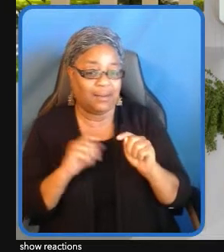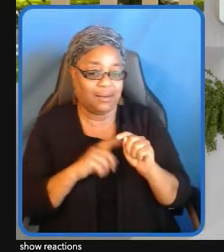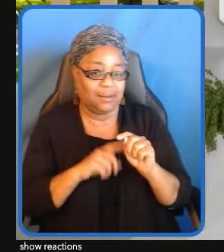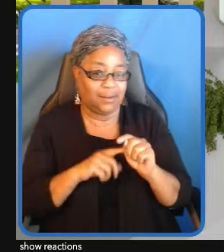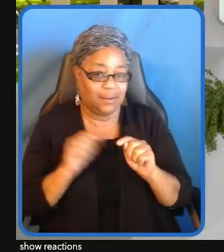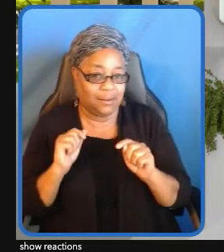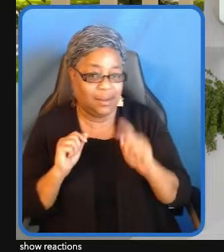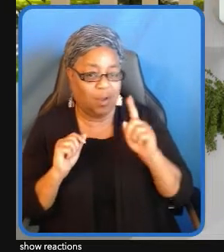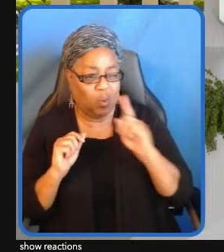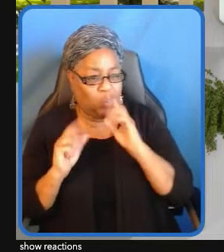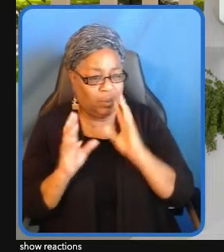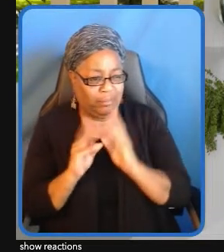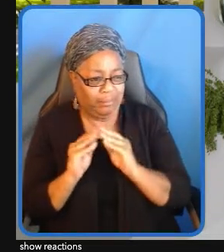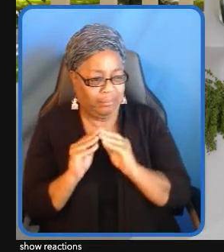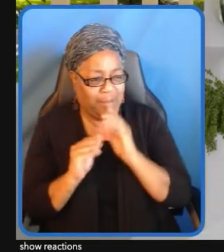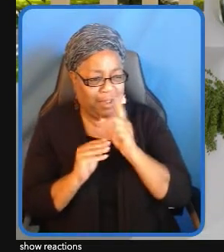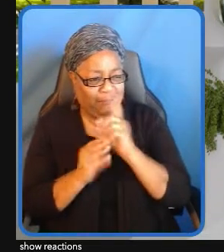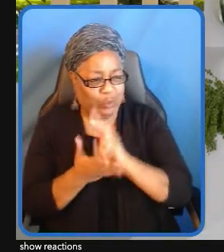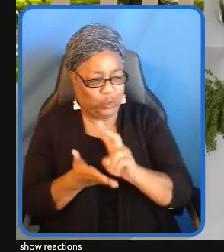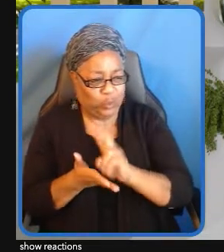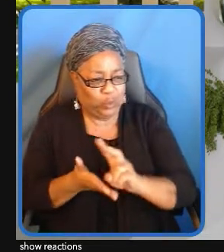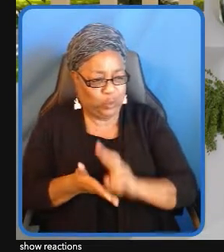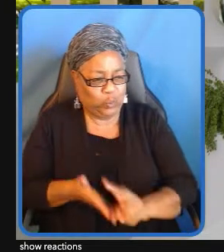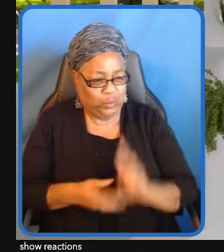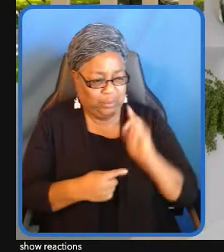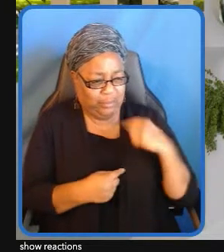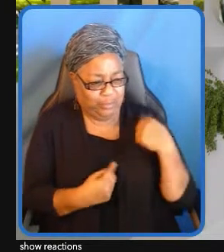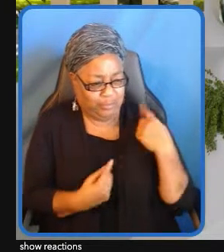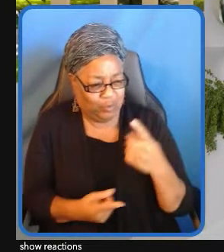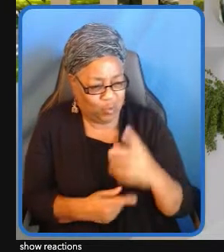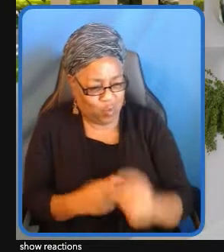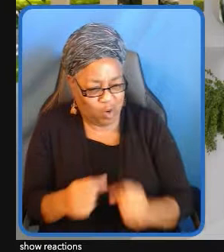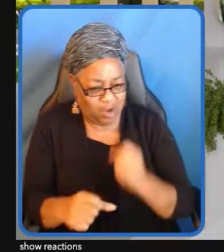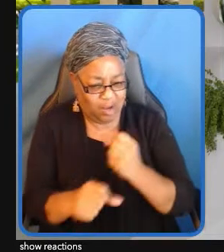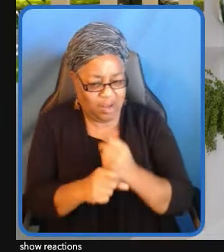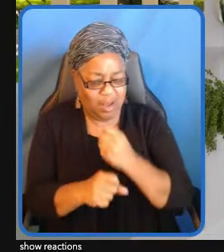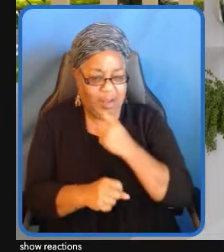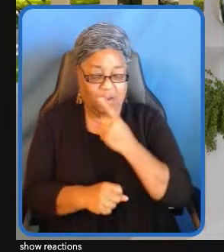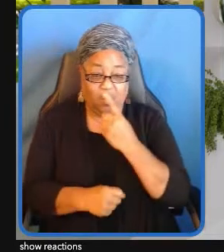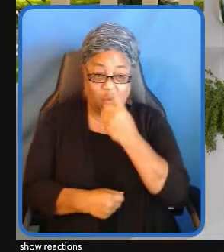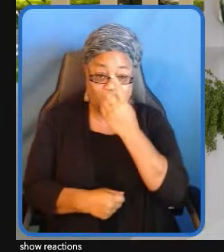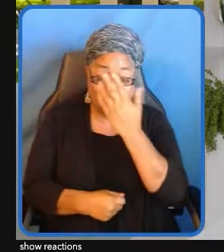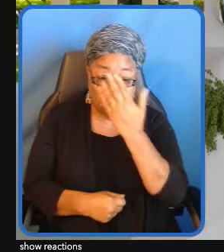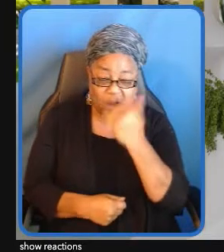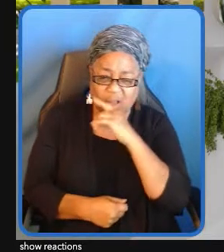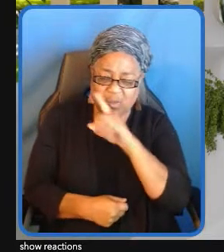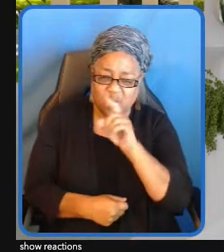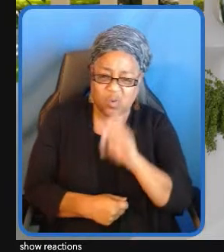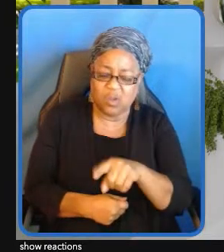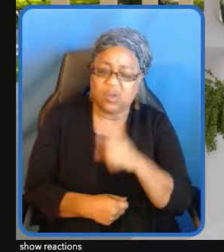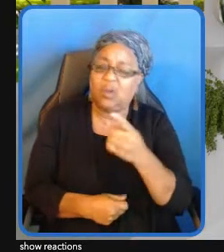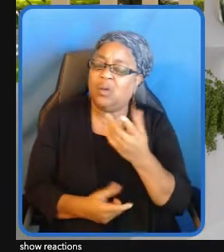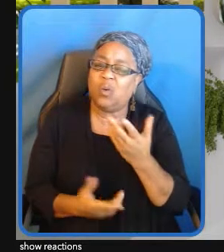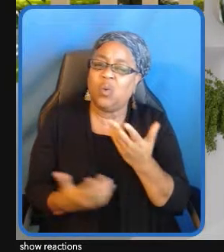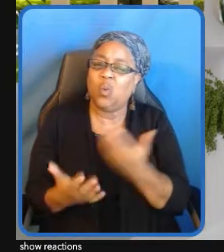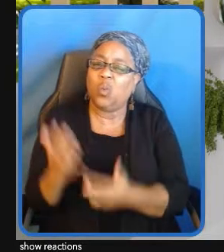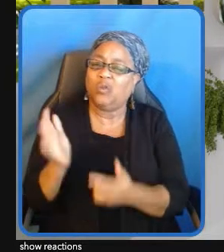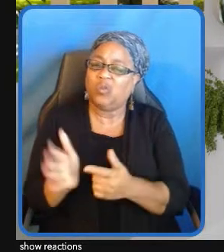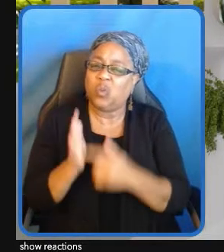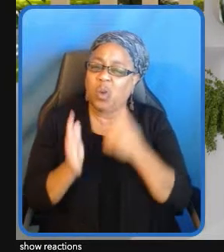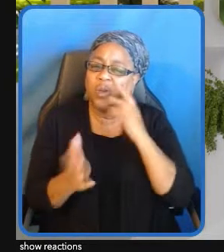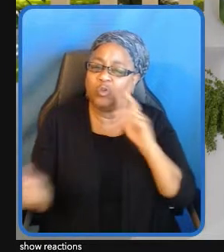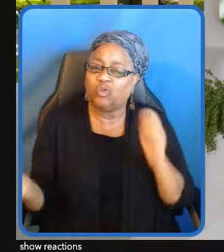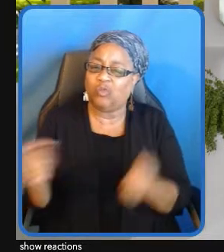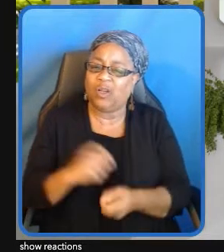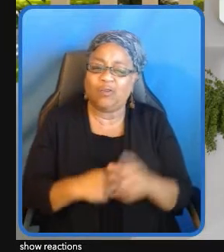year to answer the question, what would it take to transform DEI outcomes in the tech industry? Yeah, they're